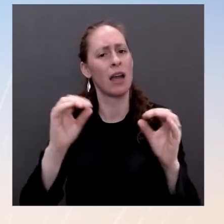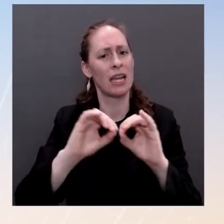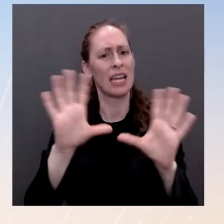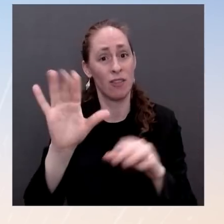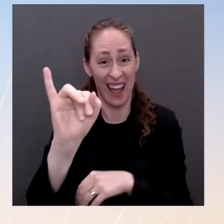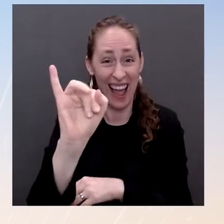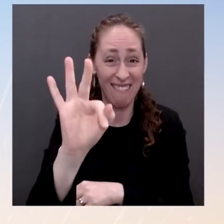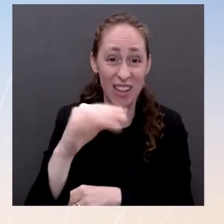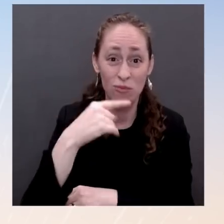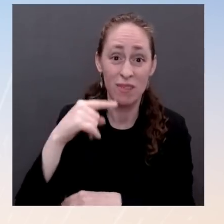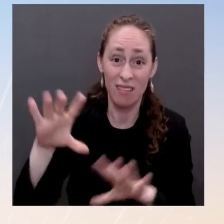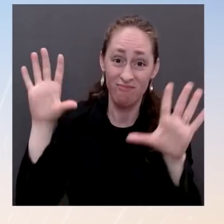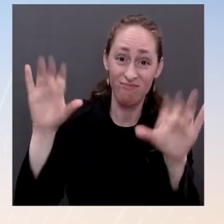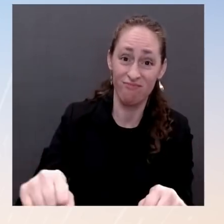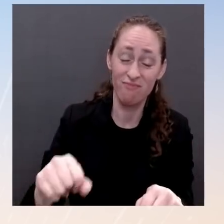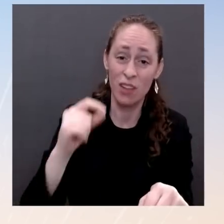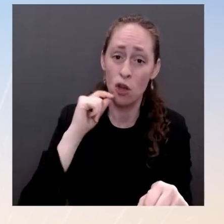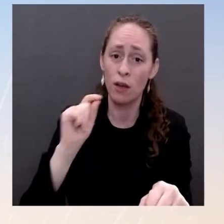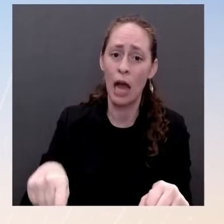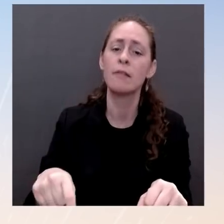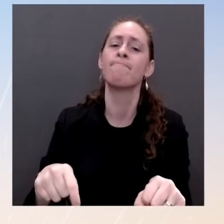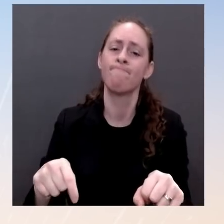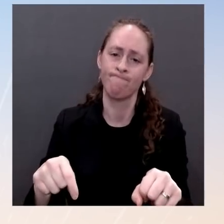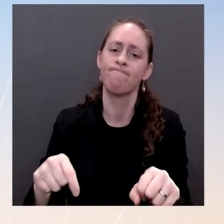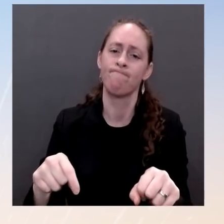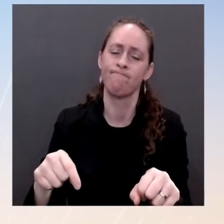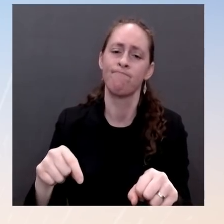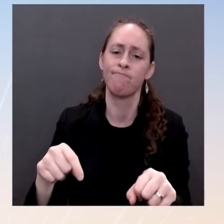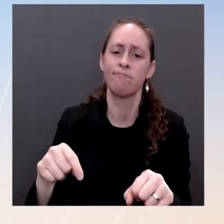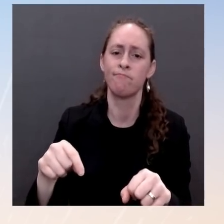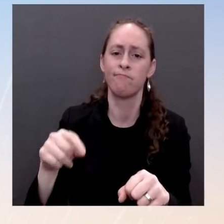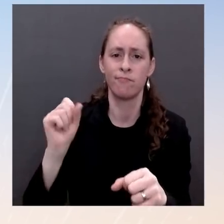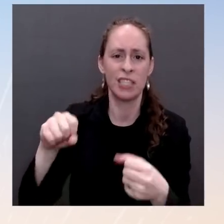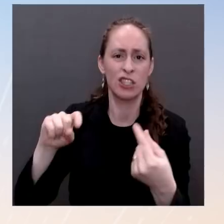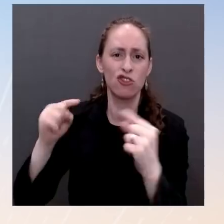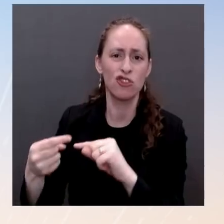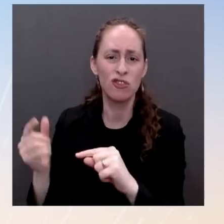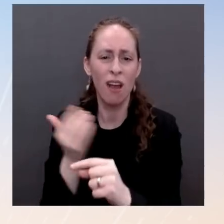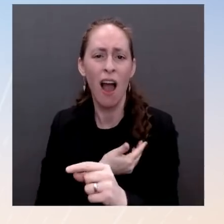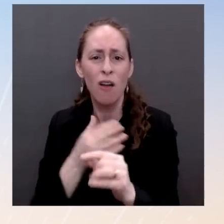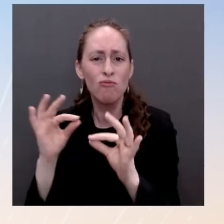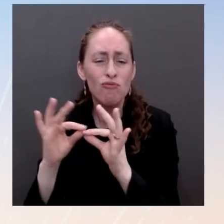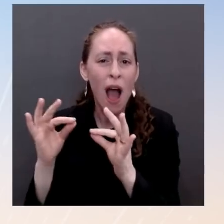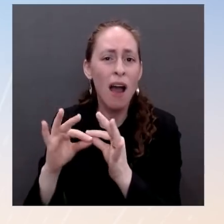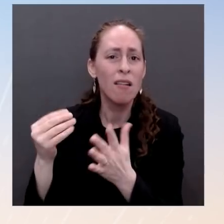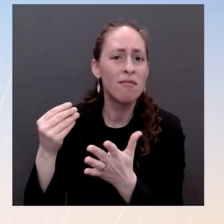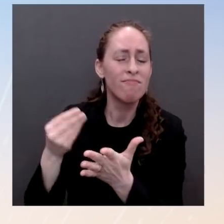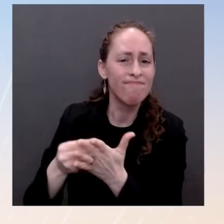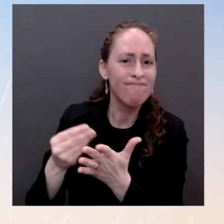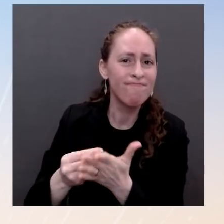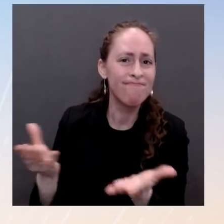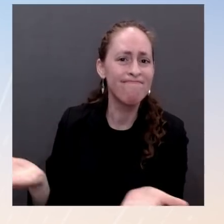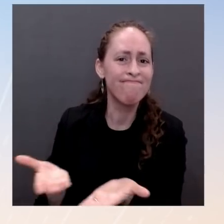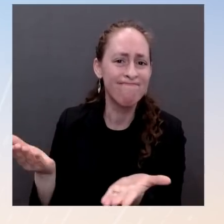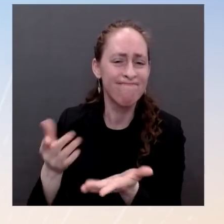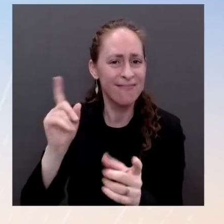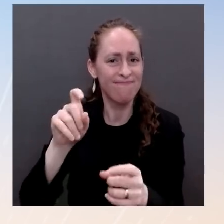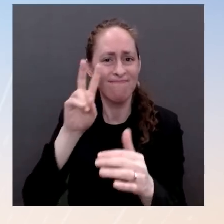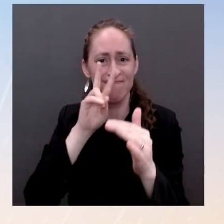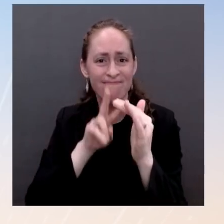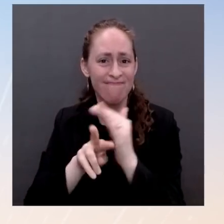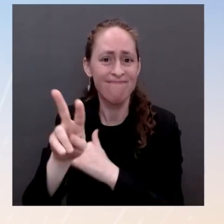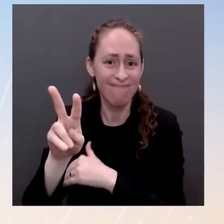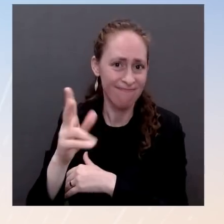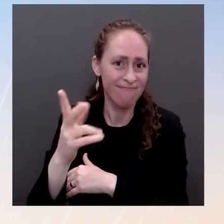and that could have an impact on energy prices, which could have an impact on prices at the gas pump. And